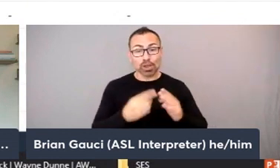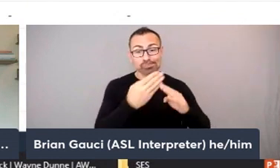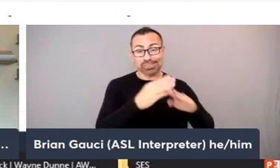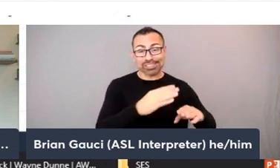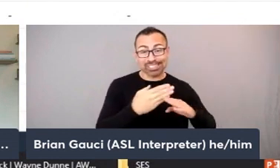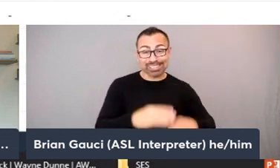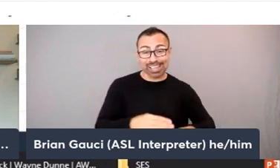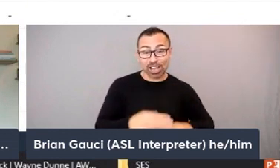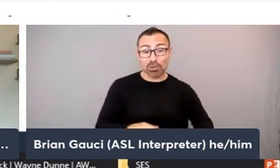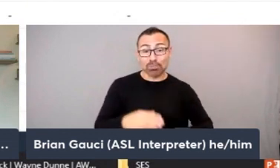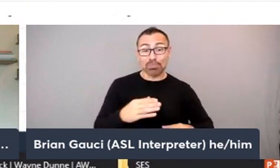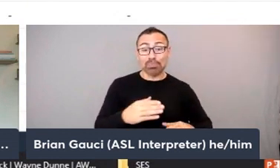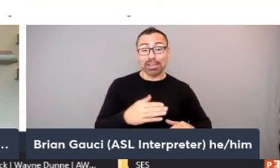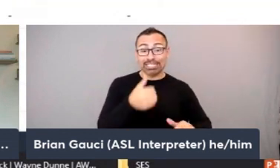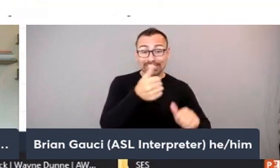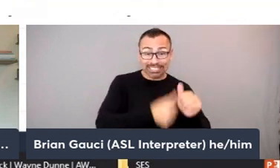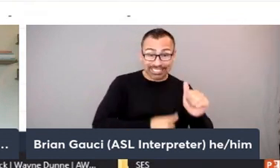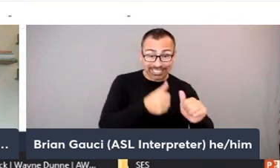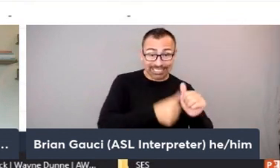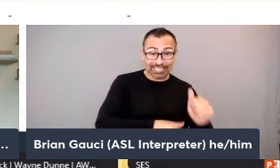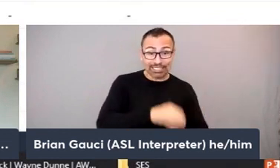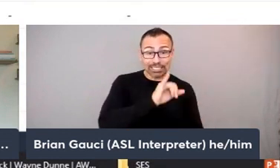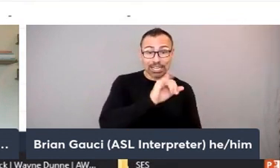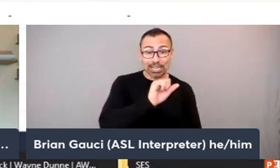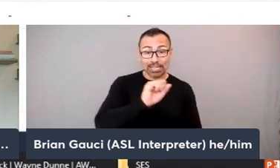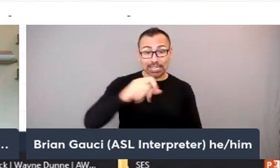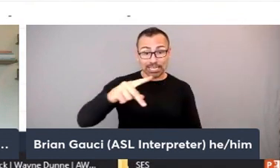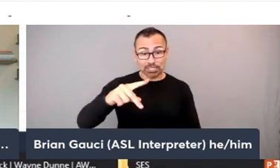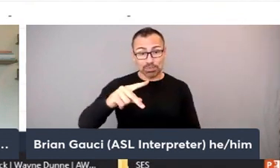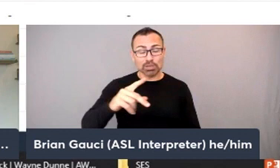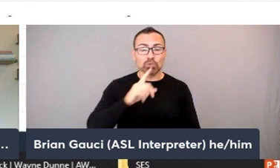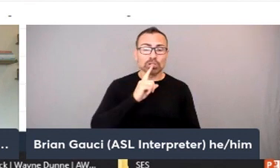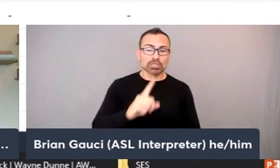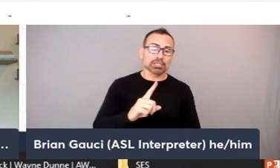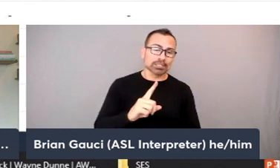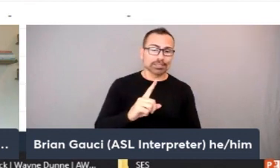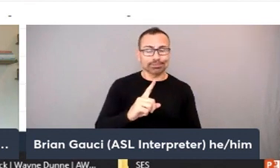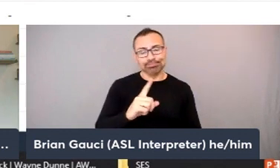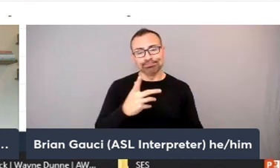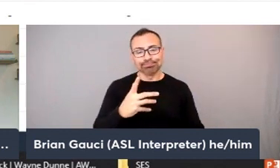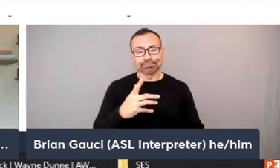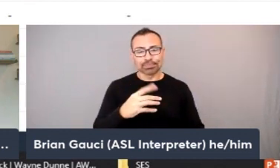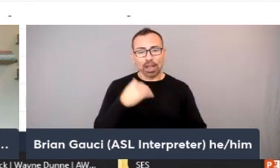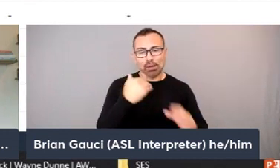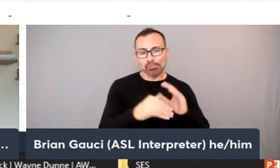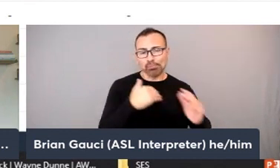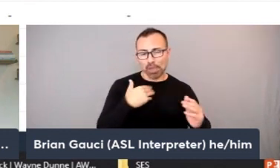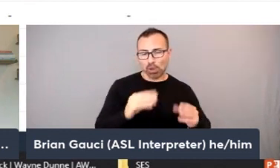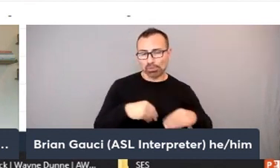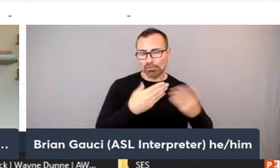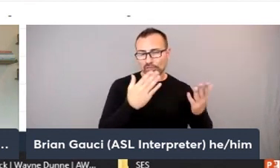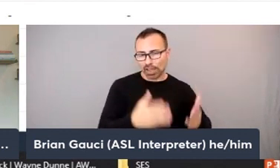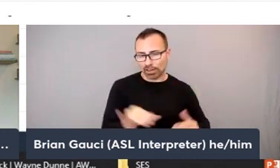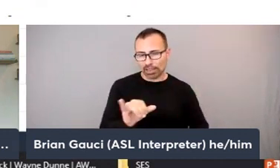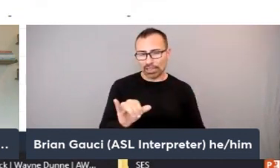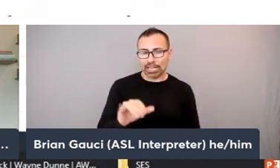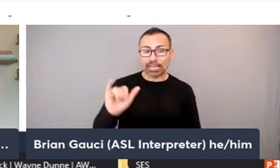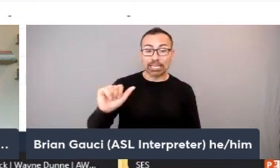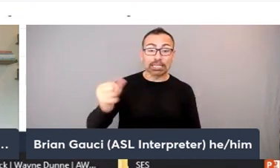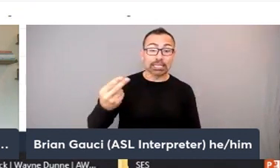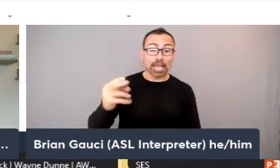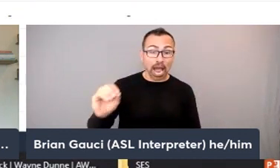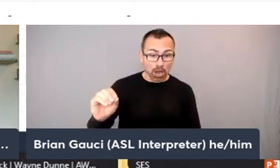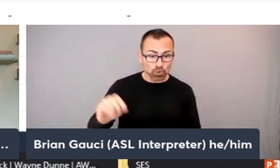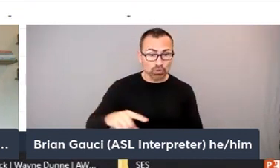individual ISPs. An ISP is what we call a mailbox provider like Yahoo or Google. Sometimes you'll see,